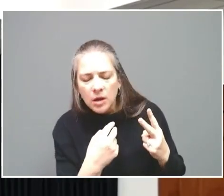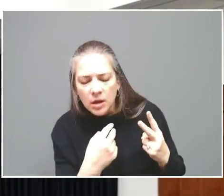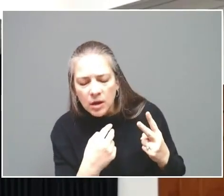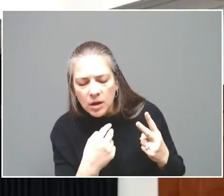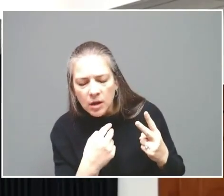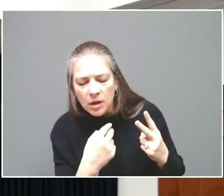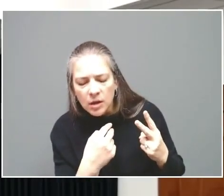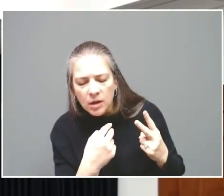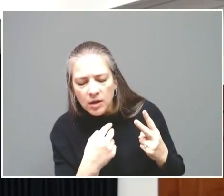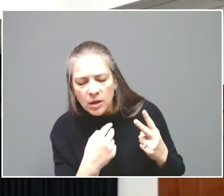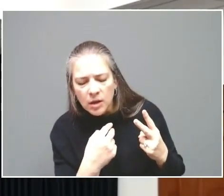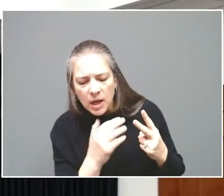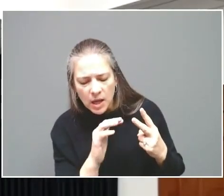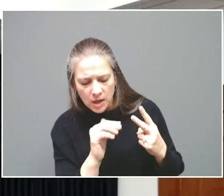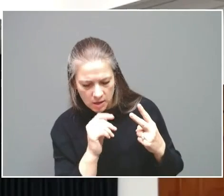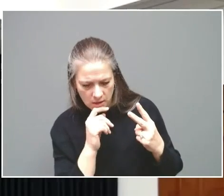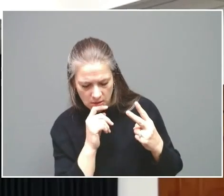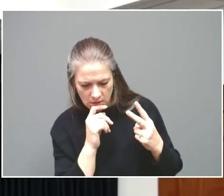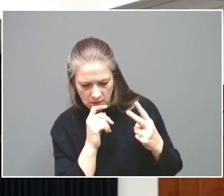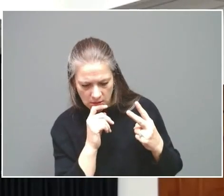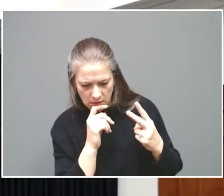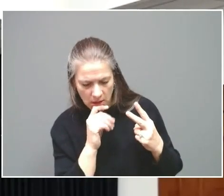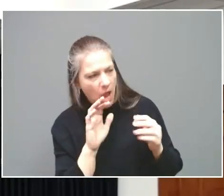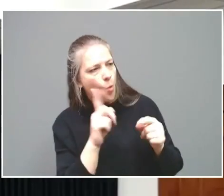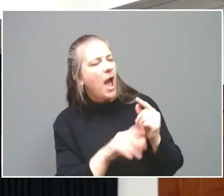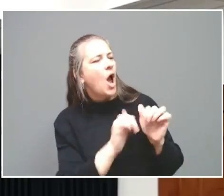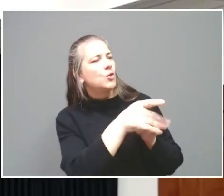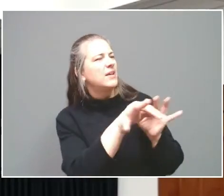wondering how you would define the term woke.